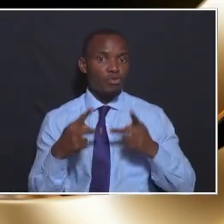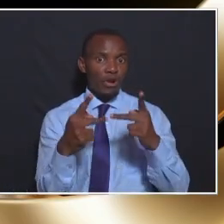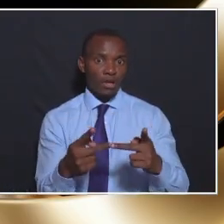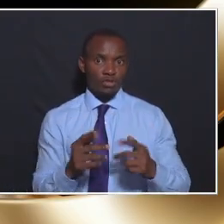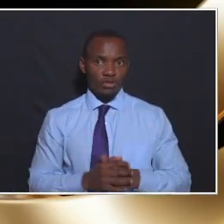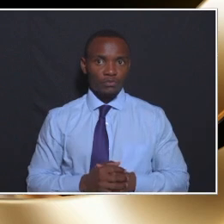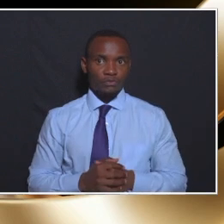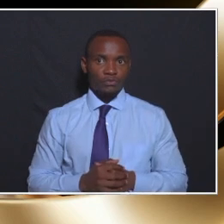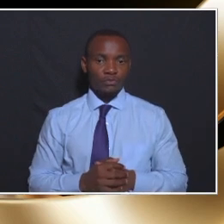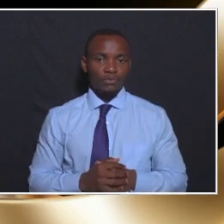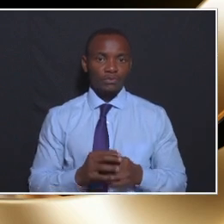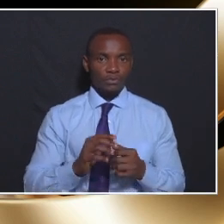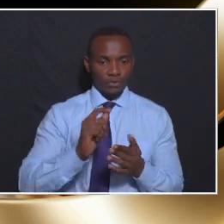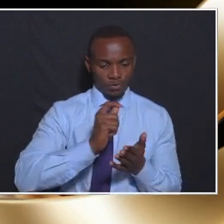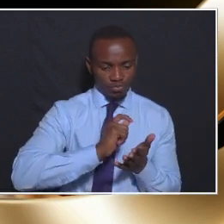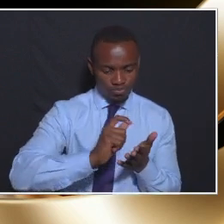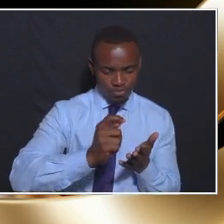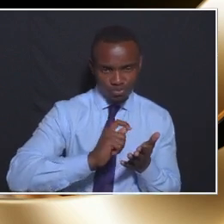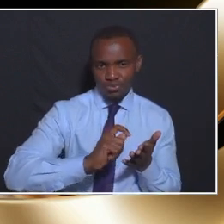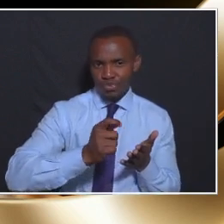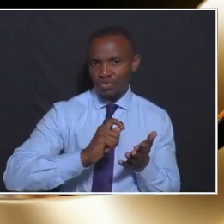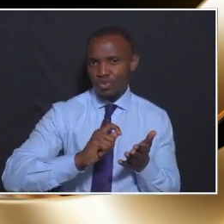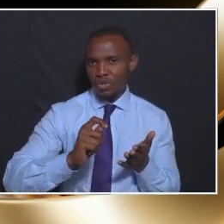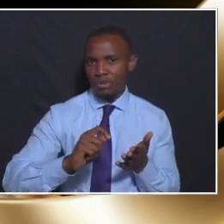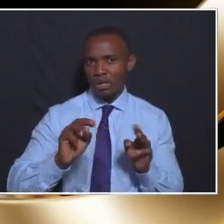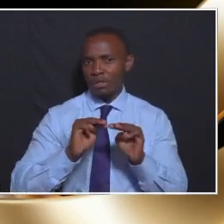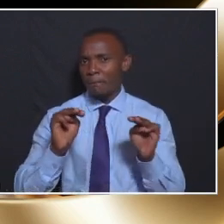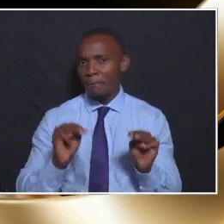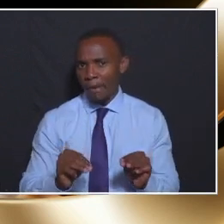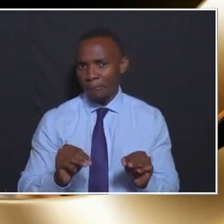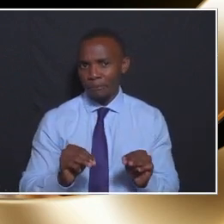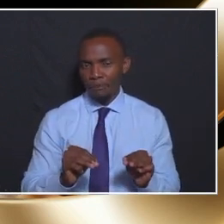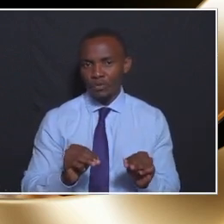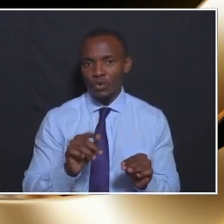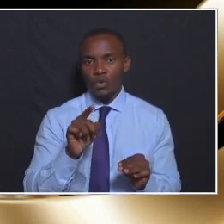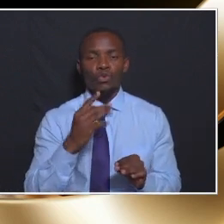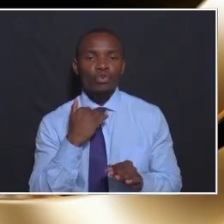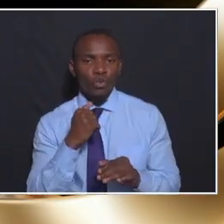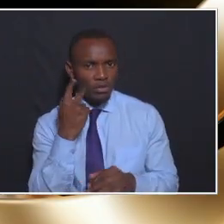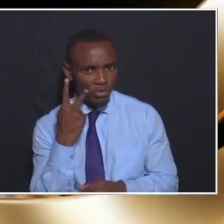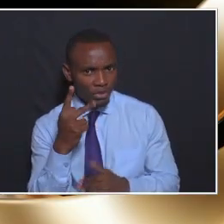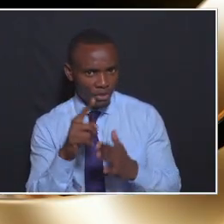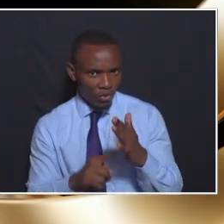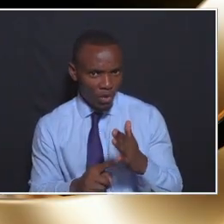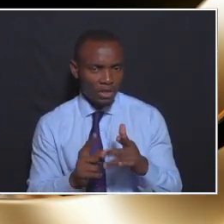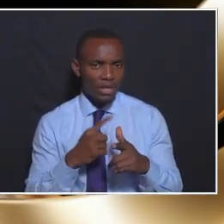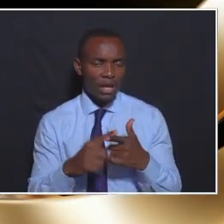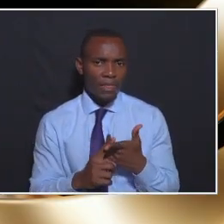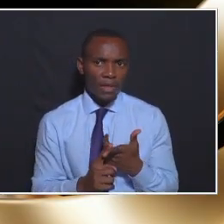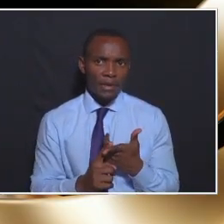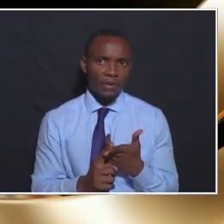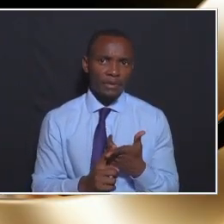then write down your blueprint. Okay, this is what we want to see in the development. Then you start to write like